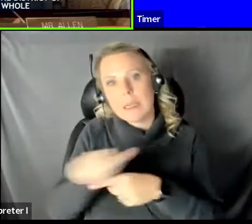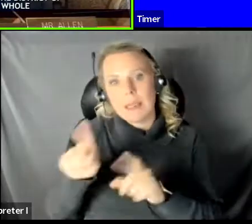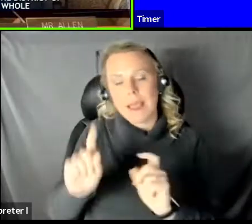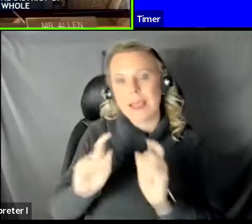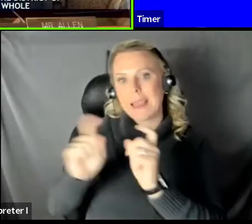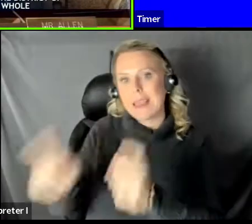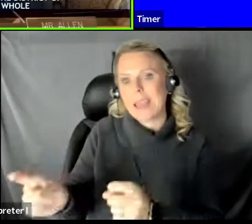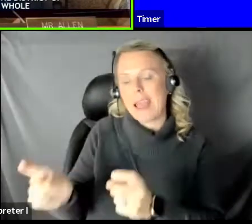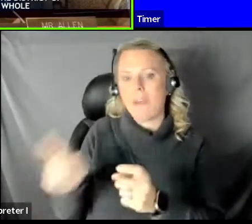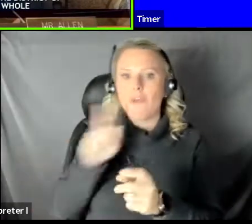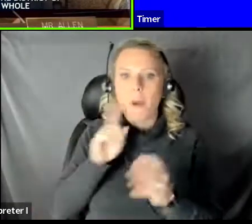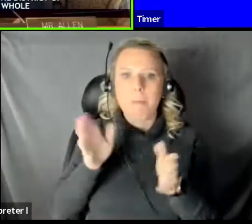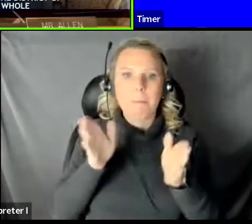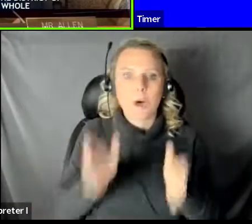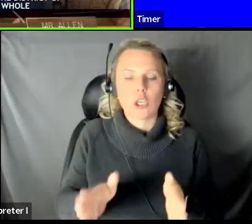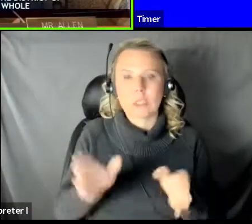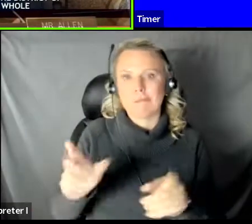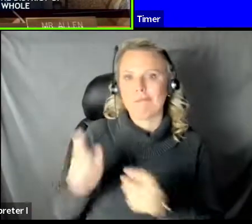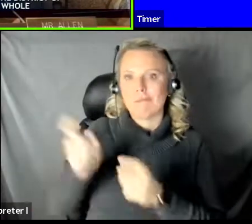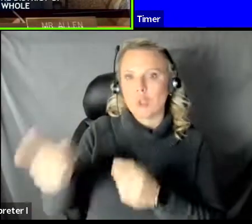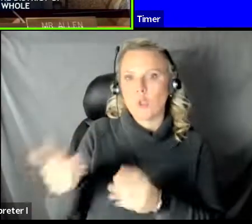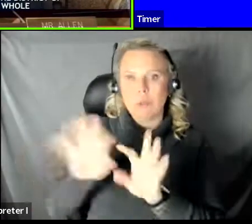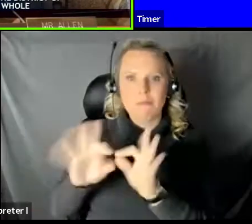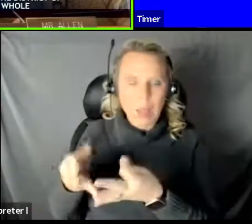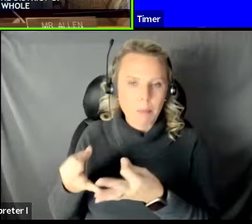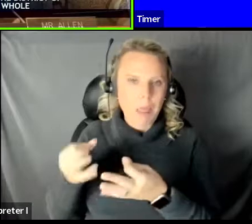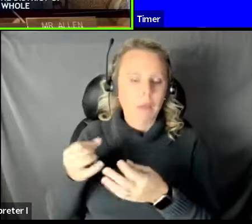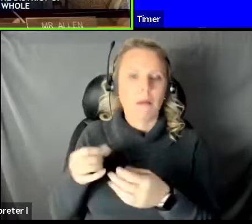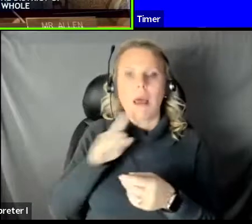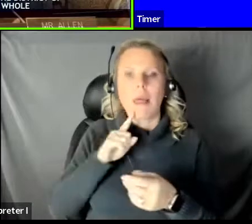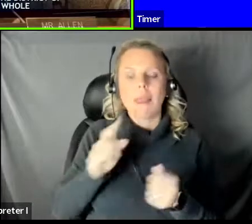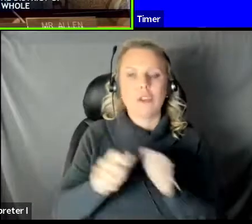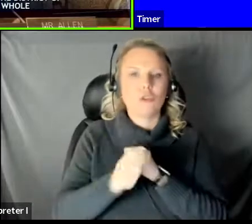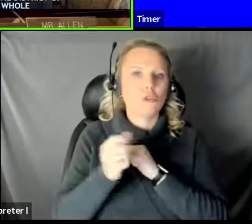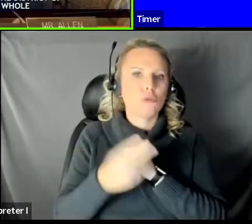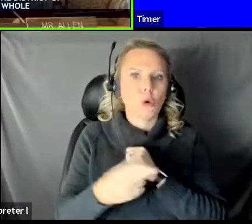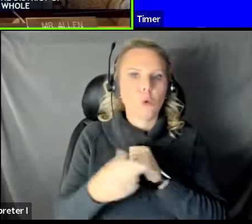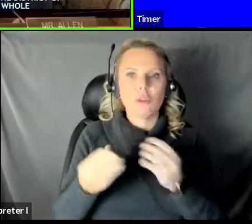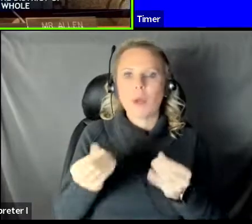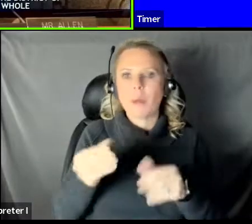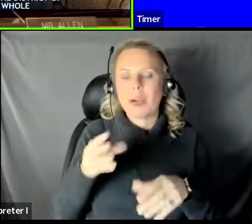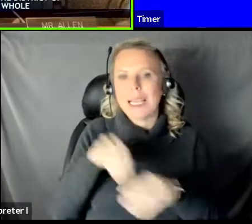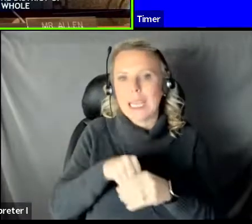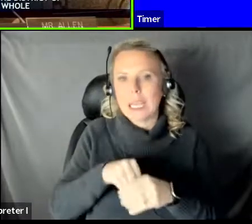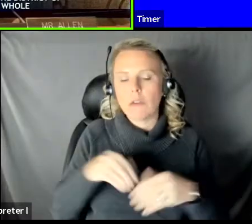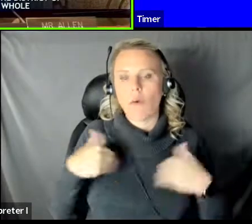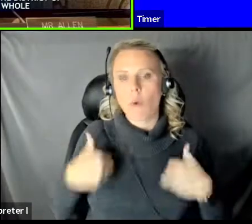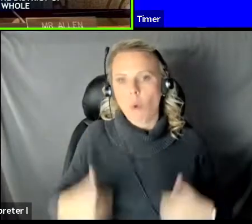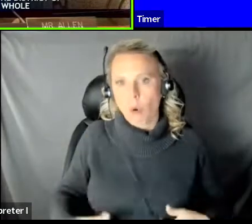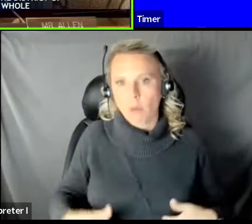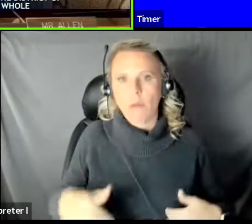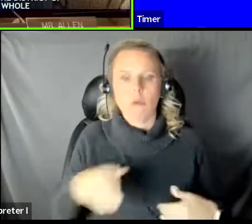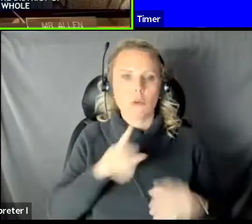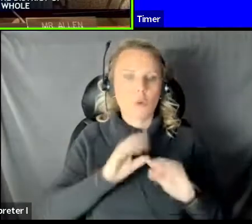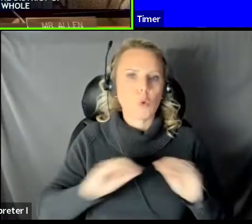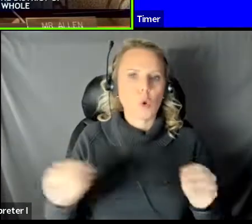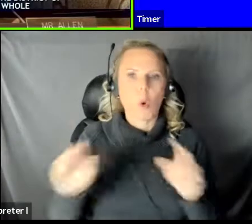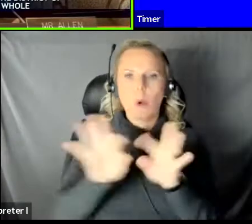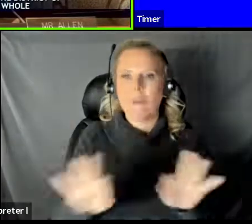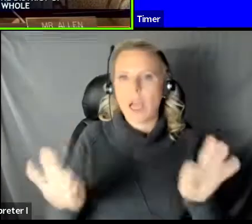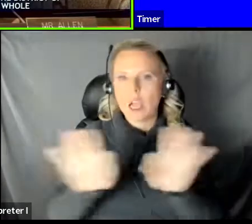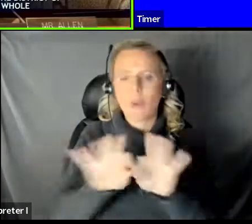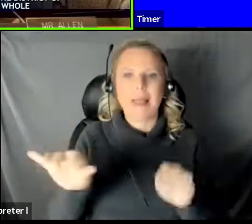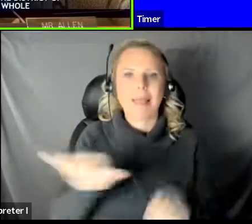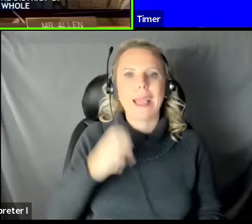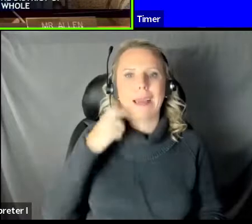a decedent's personal effects more quickly to next of kin and easily dispose of property found on or in the custody of the decedent that has no apparent value, like a